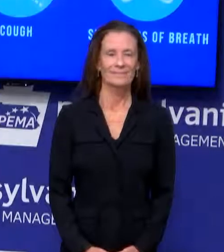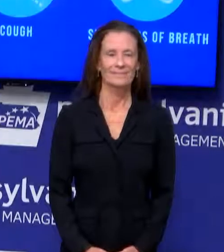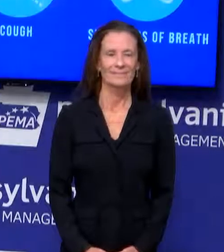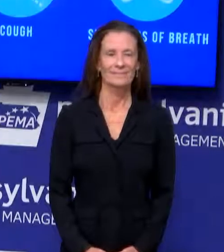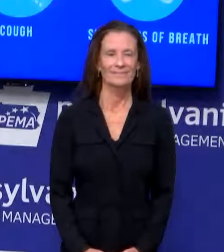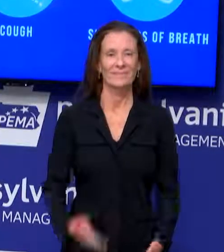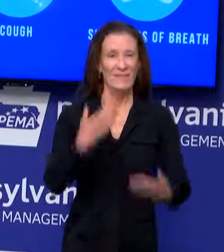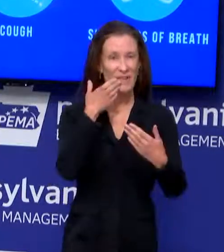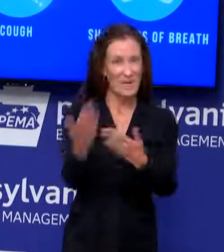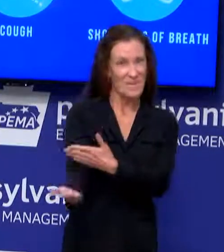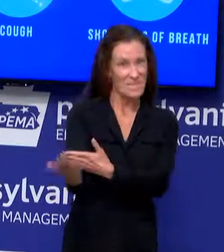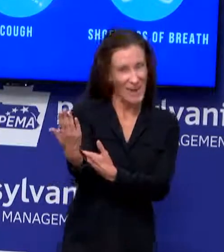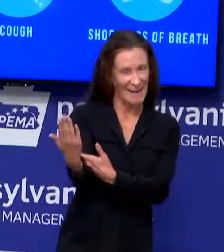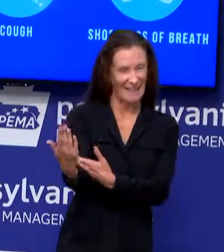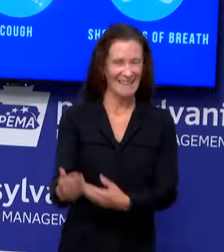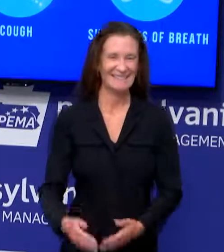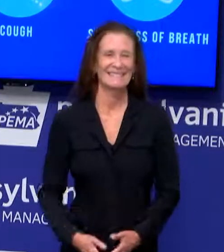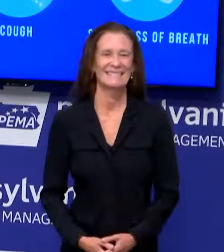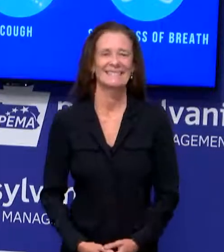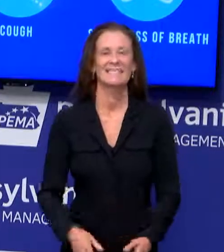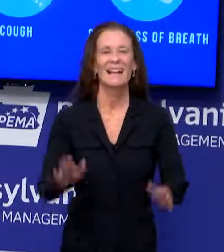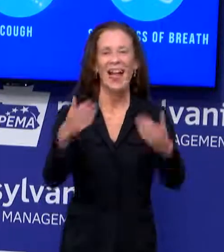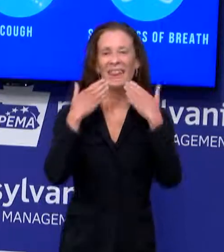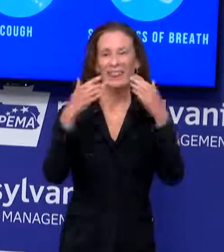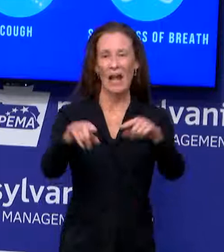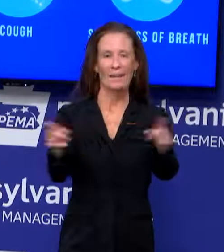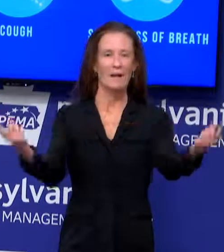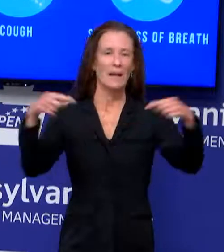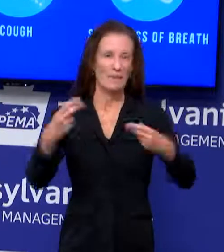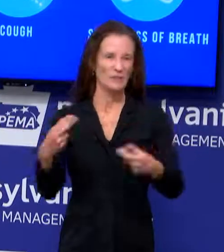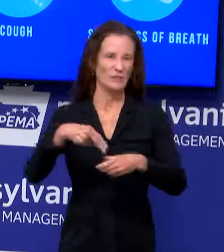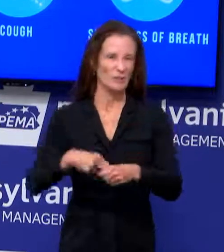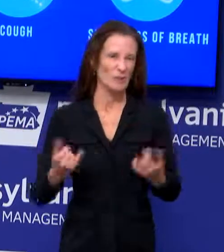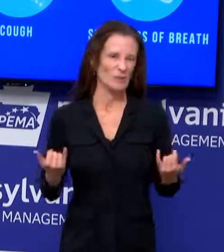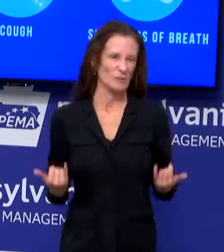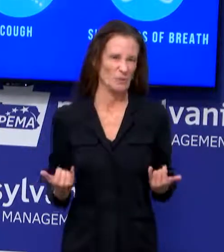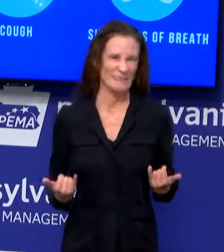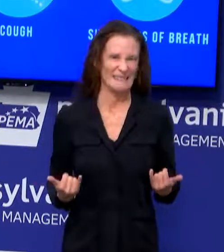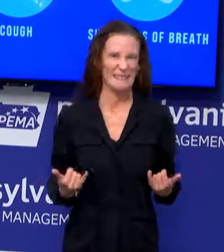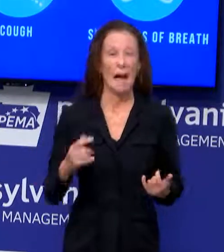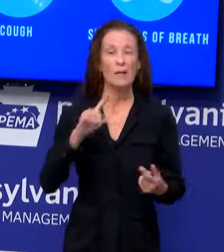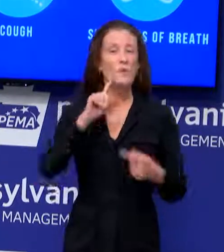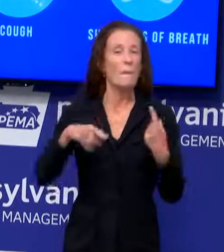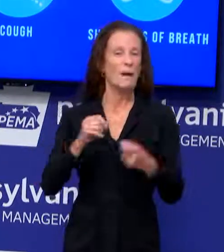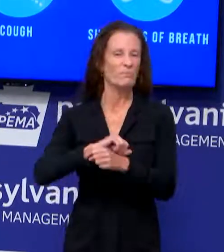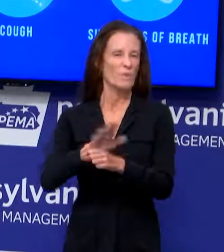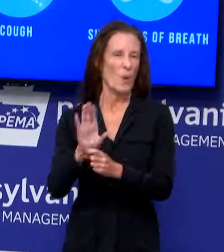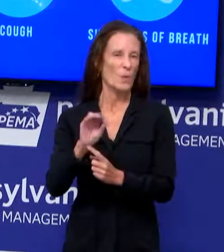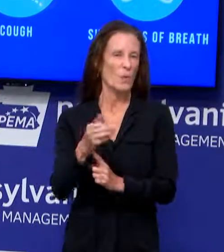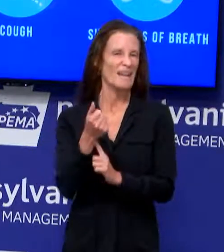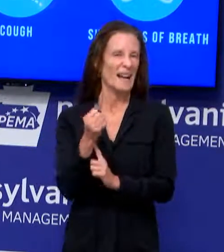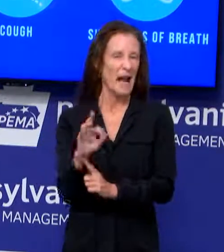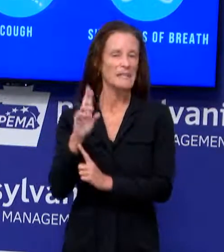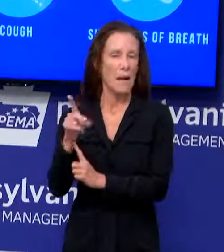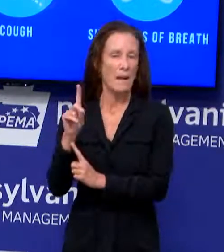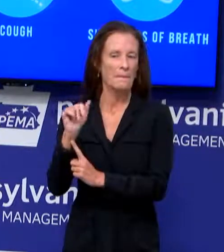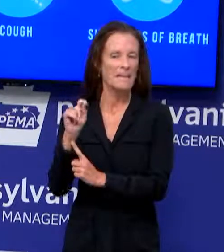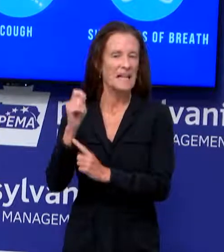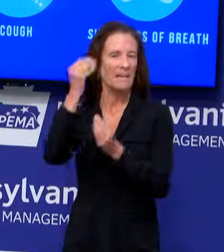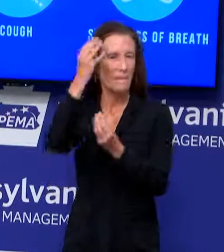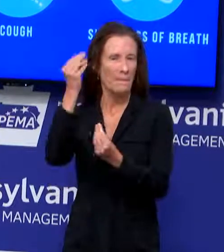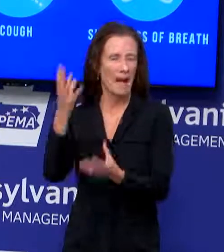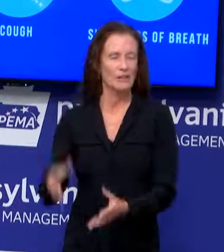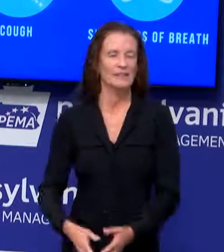Well, good morning, and thank you for joining me today for our COVID-19 update. So here is